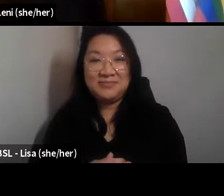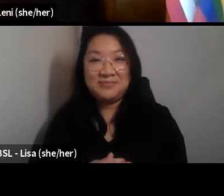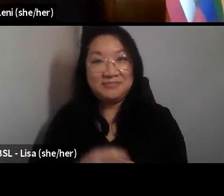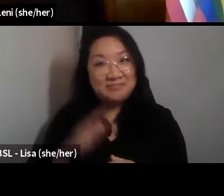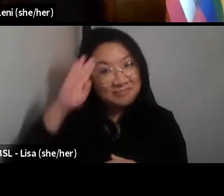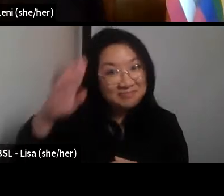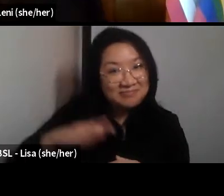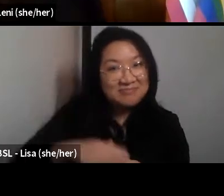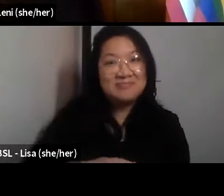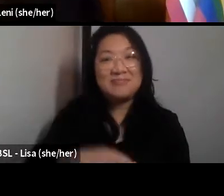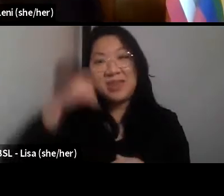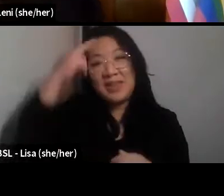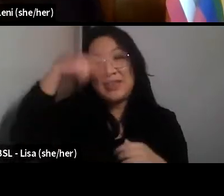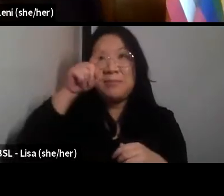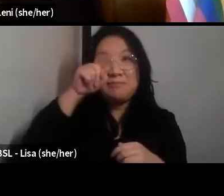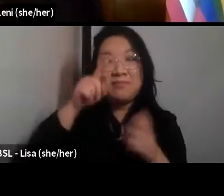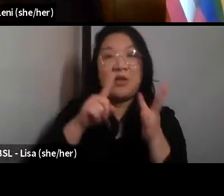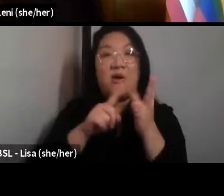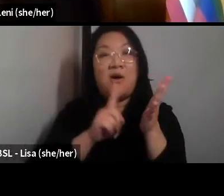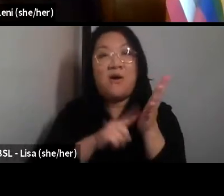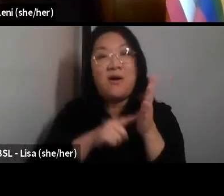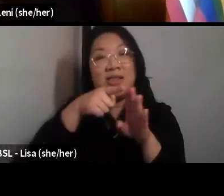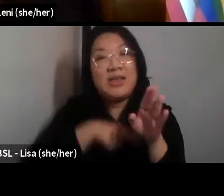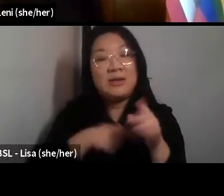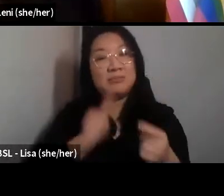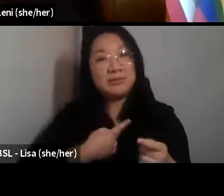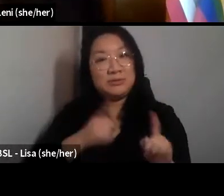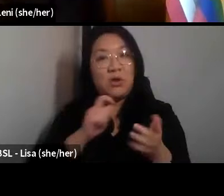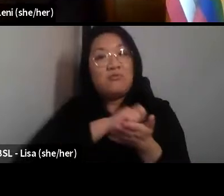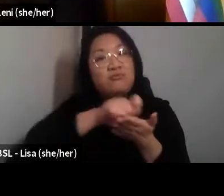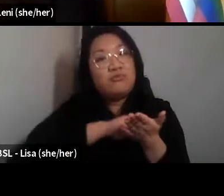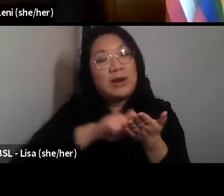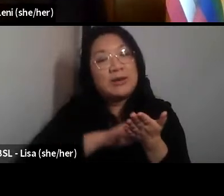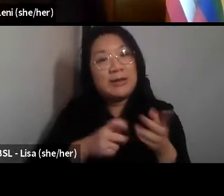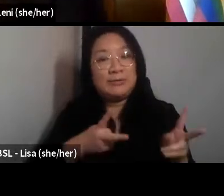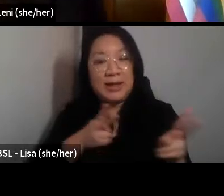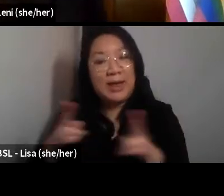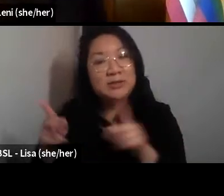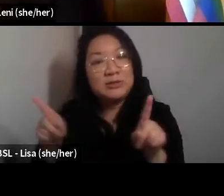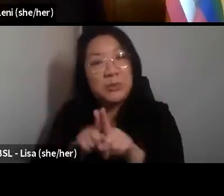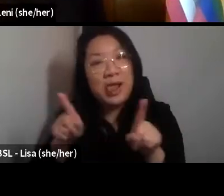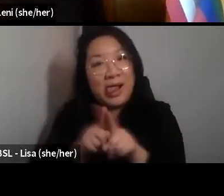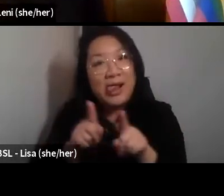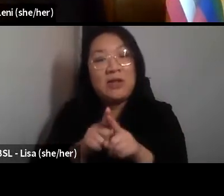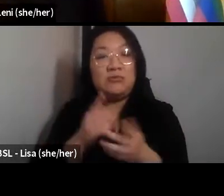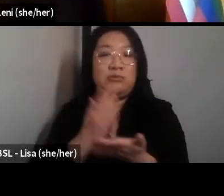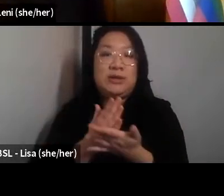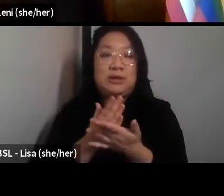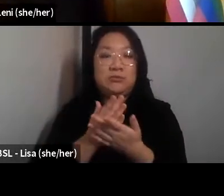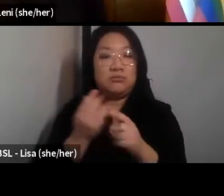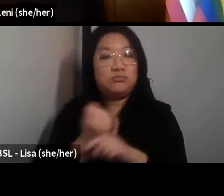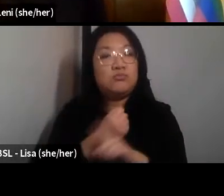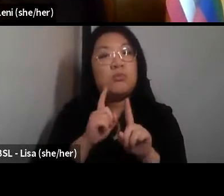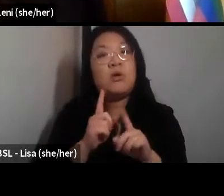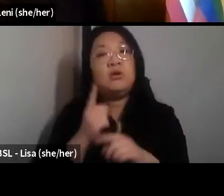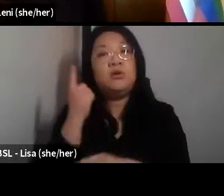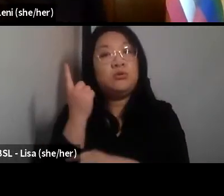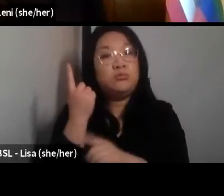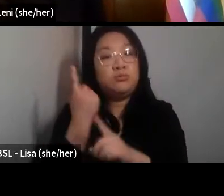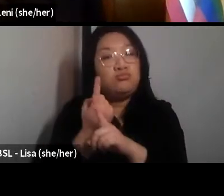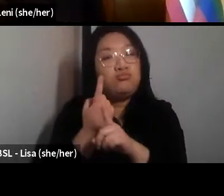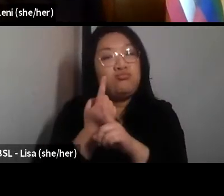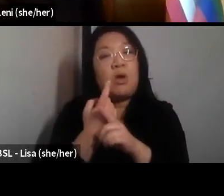Hi, my name is Ollie. I am a writer, journalist, and editor. Predominantly what I do is talk about pop culture